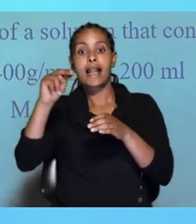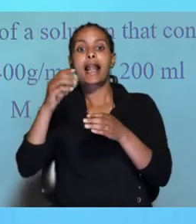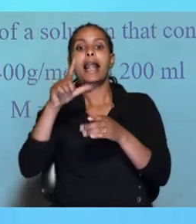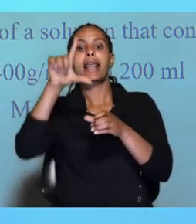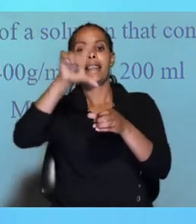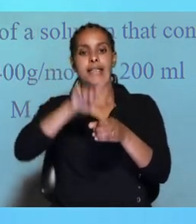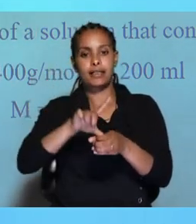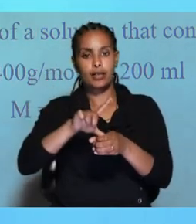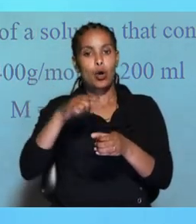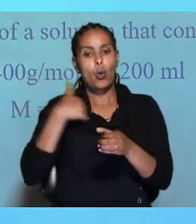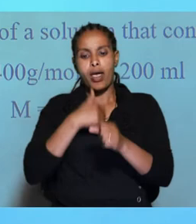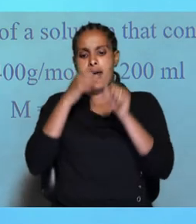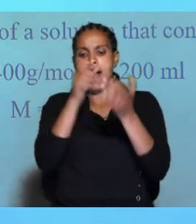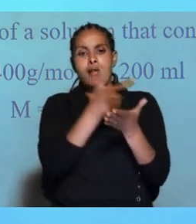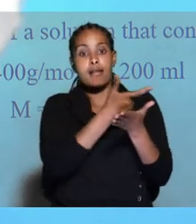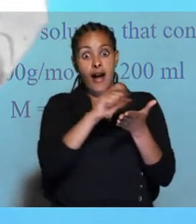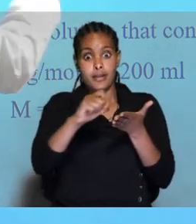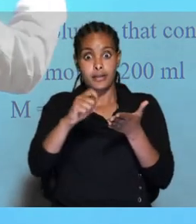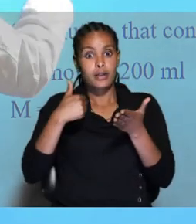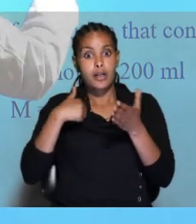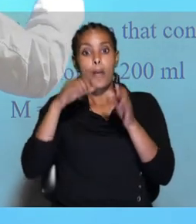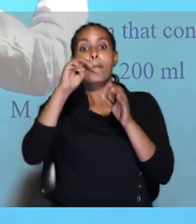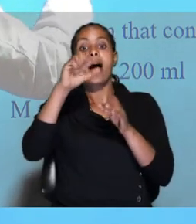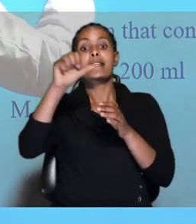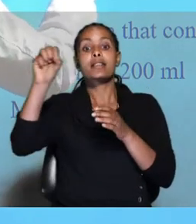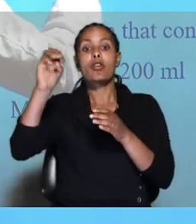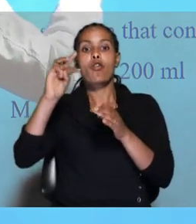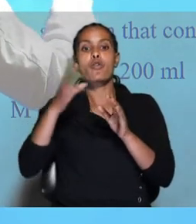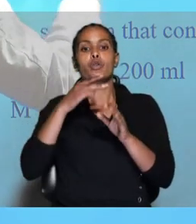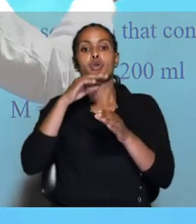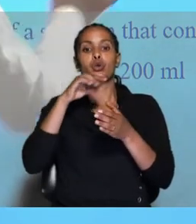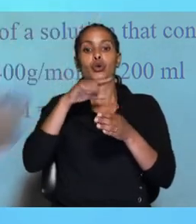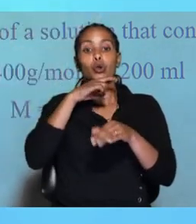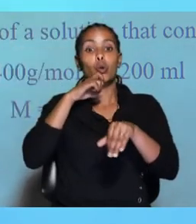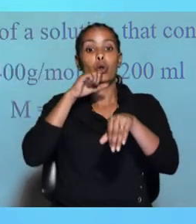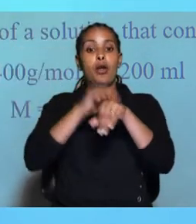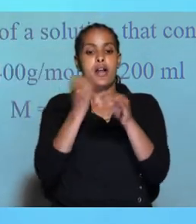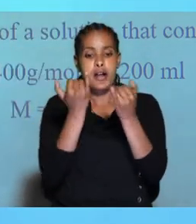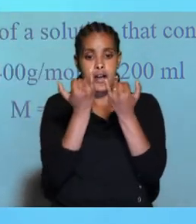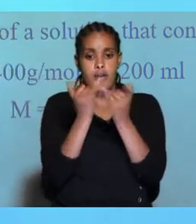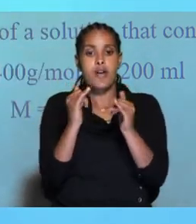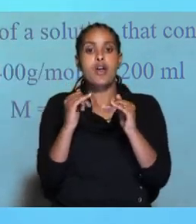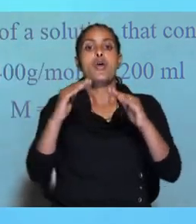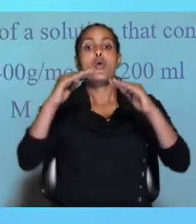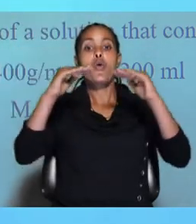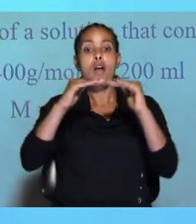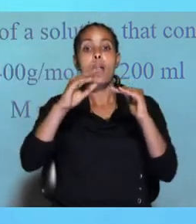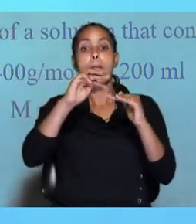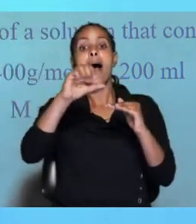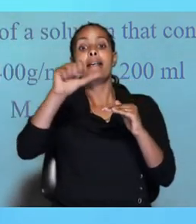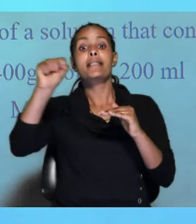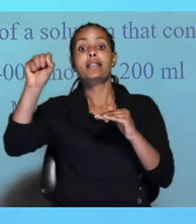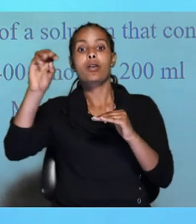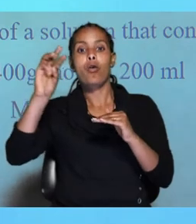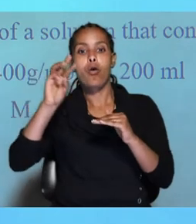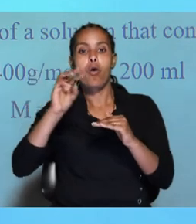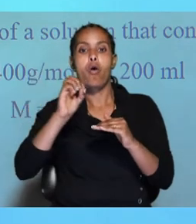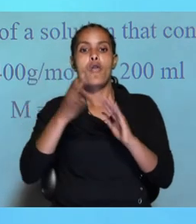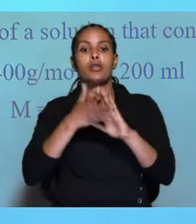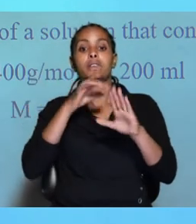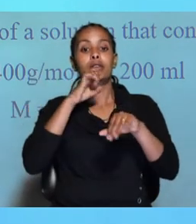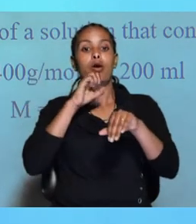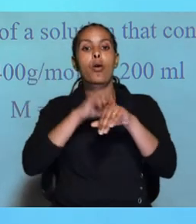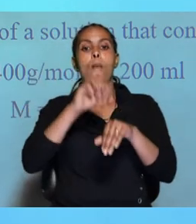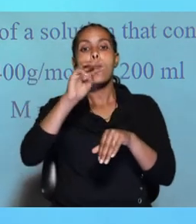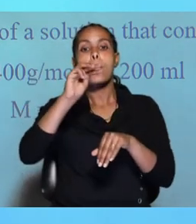liter. We can write this as mass of the solute divided by equivalent mass of the solute is